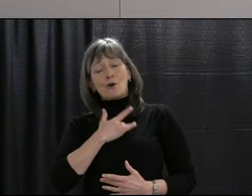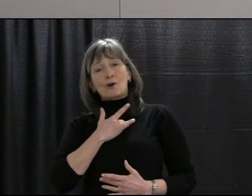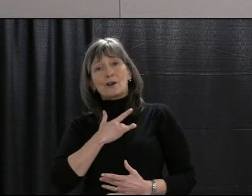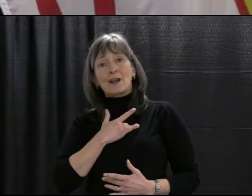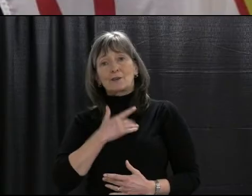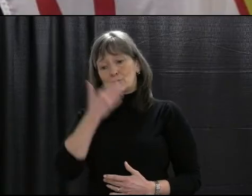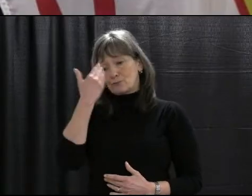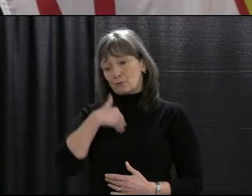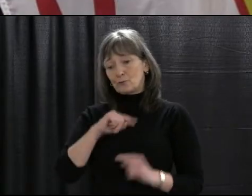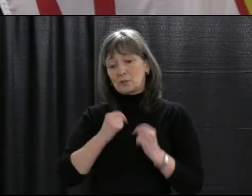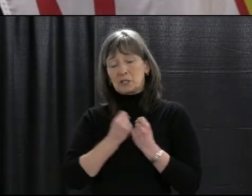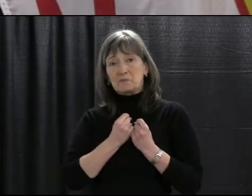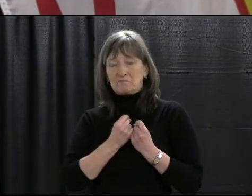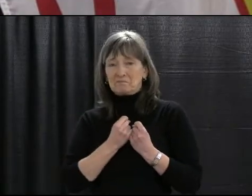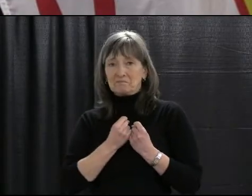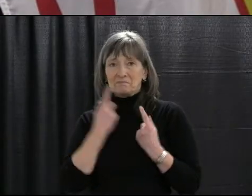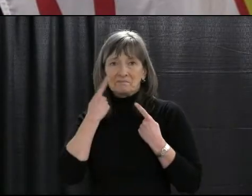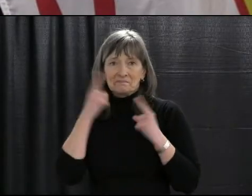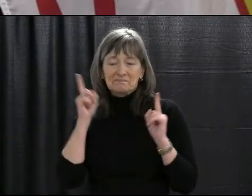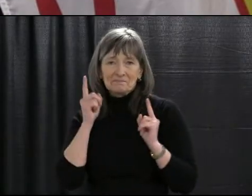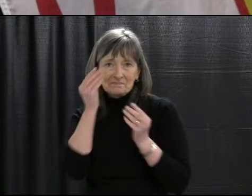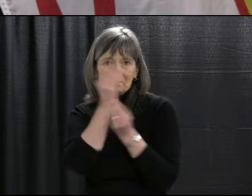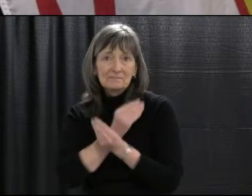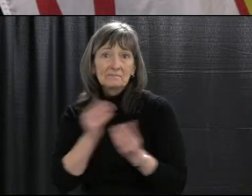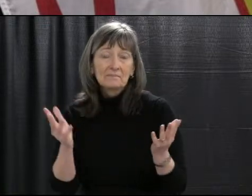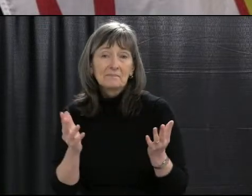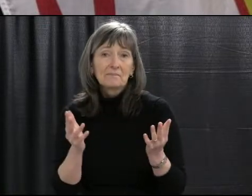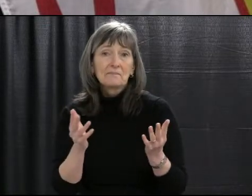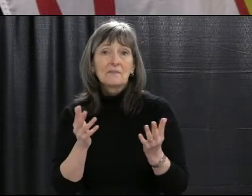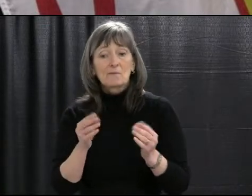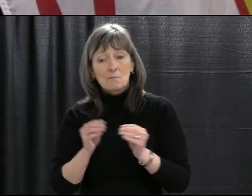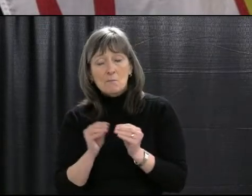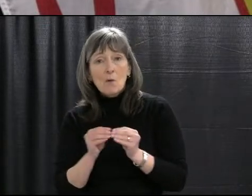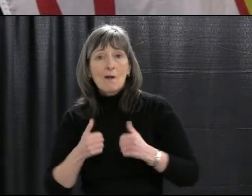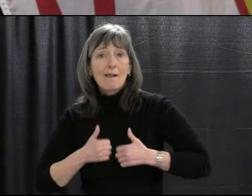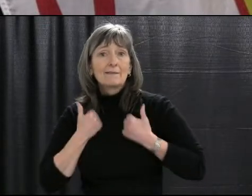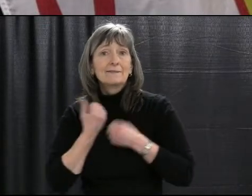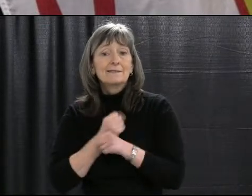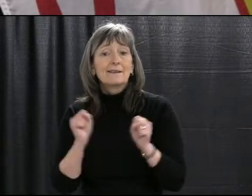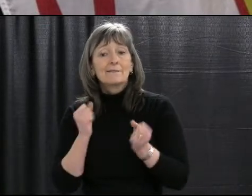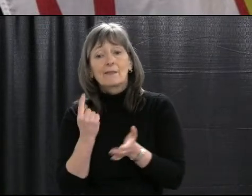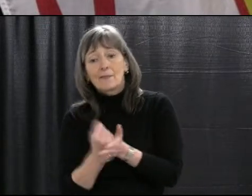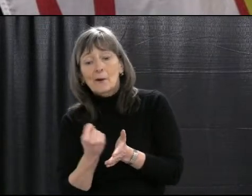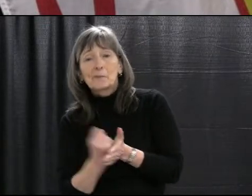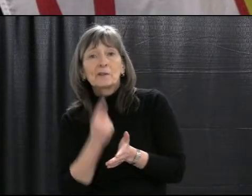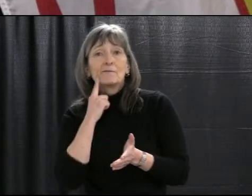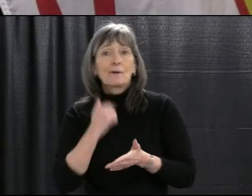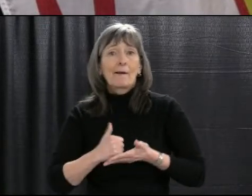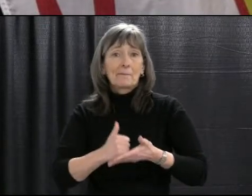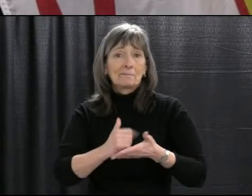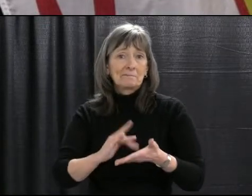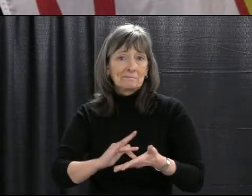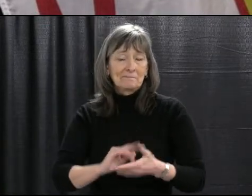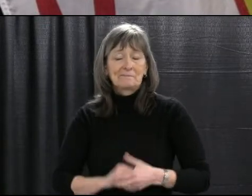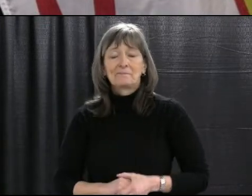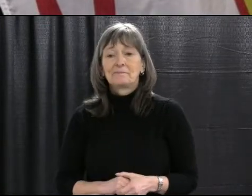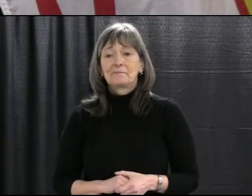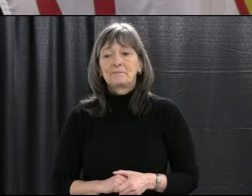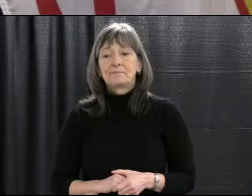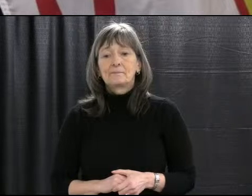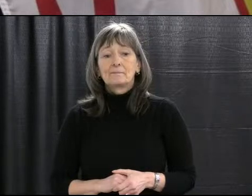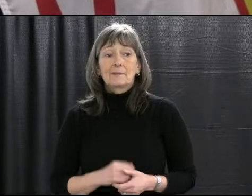teams have recently had in increasing access to life-saving treatments and medicines. As ministers